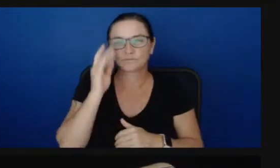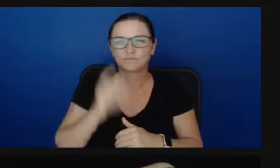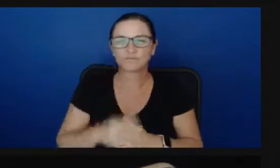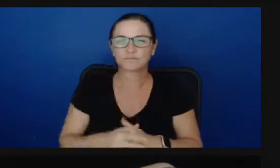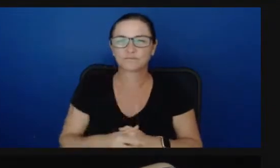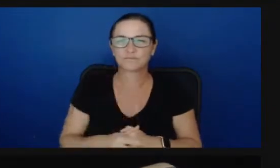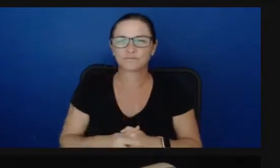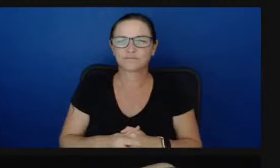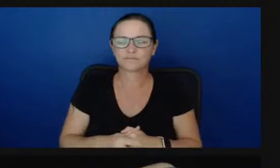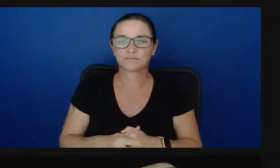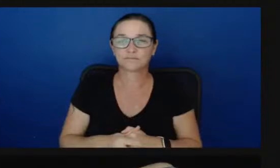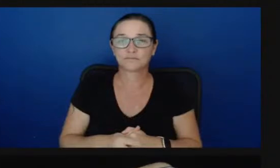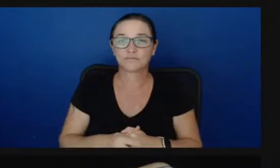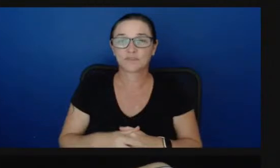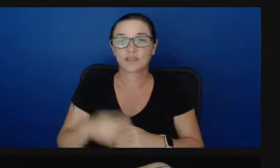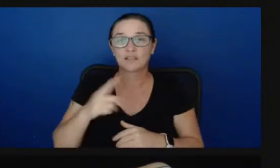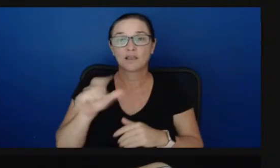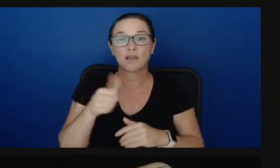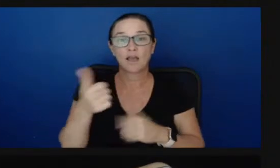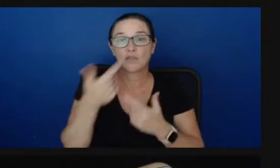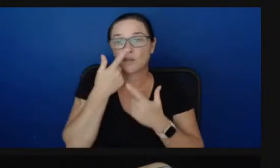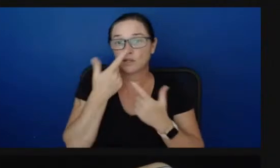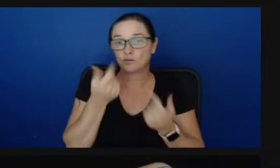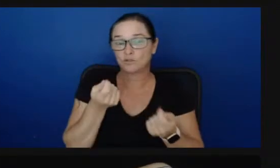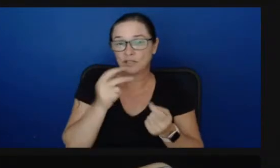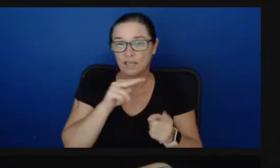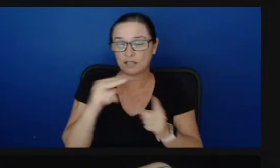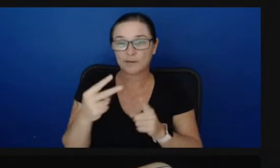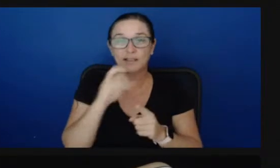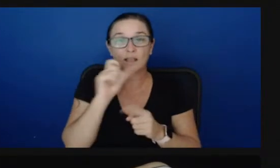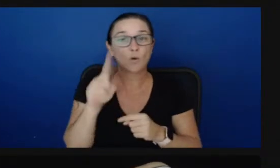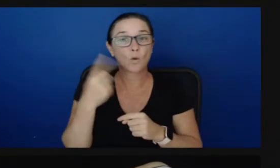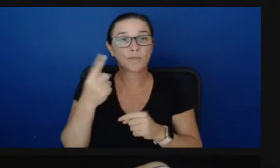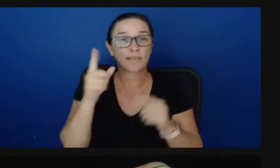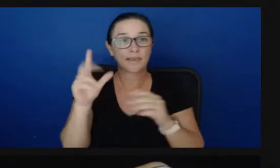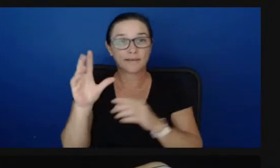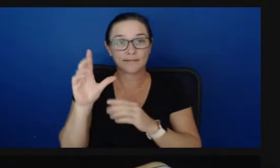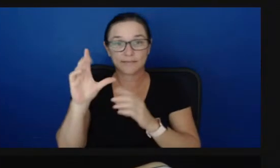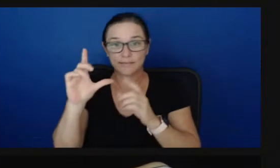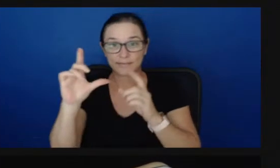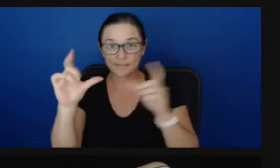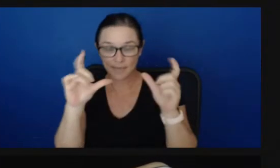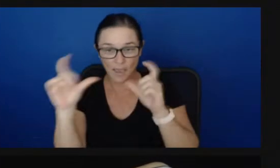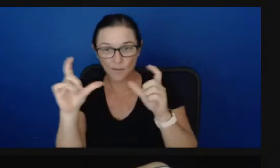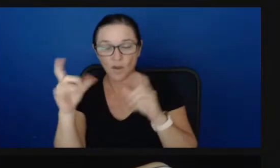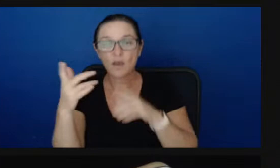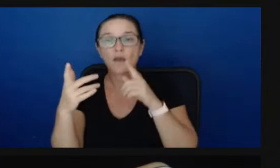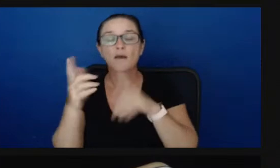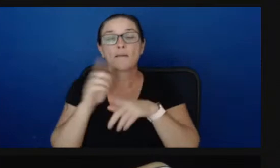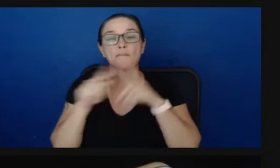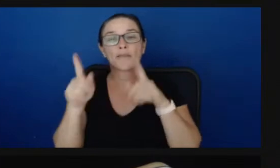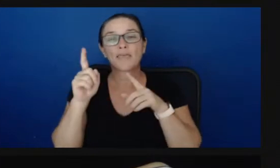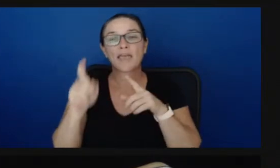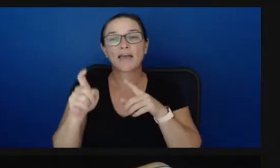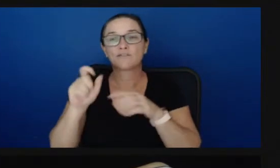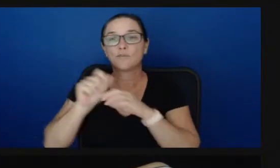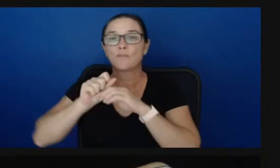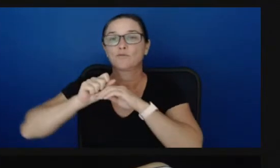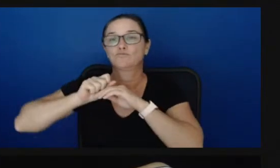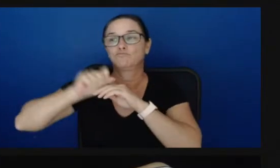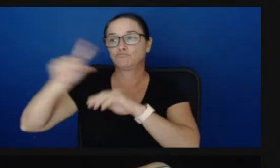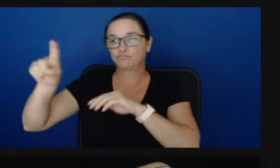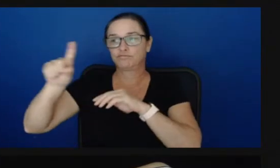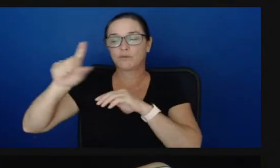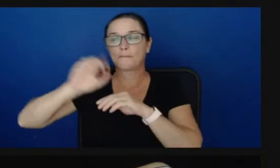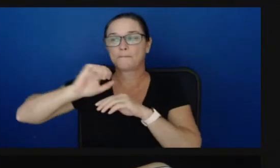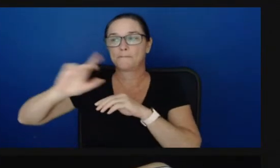Here is another interesting aspect of this. It's not just the cameras themselves, but they have to get the data back to the